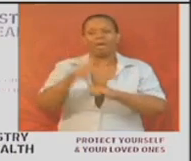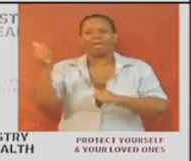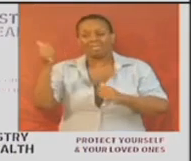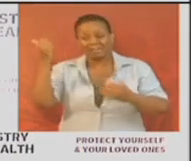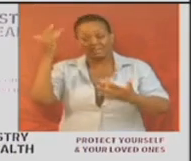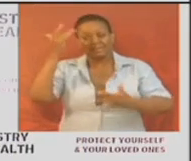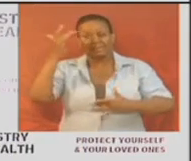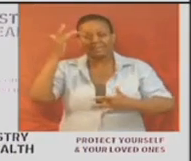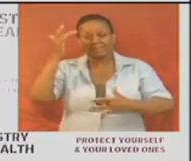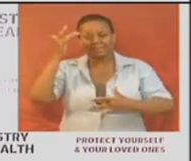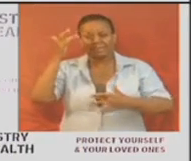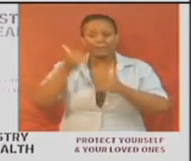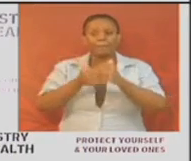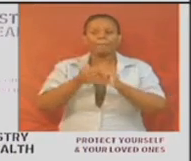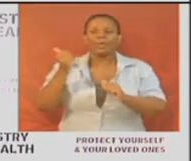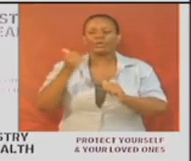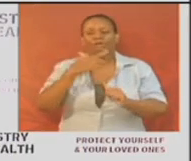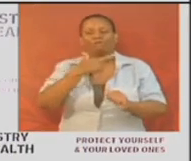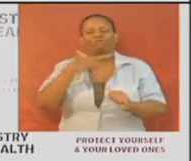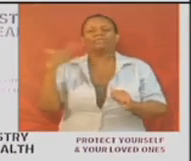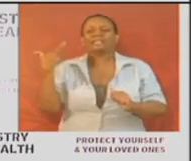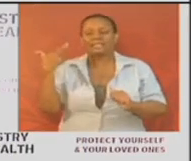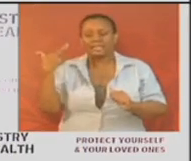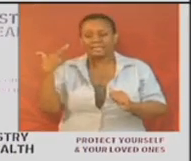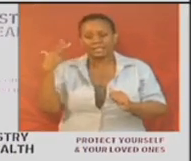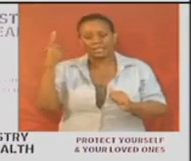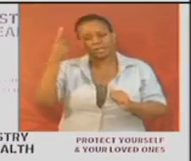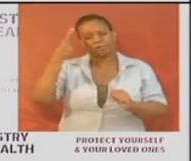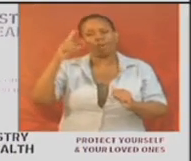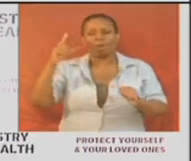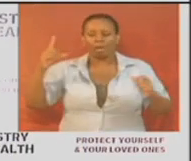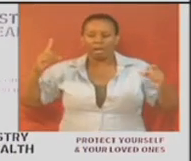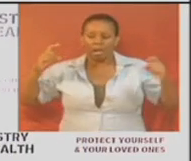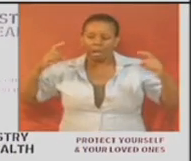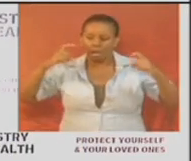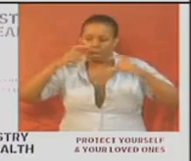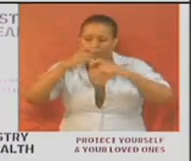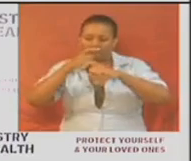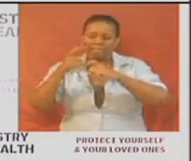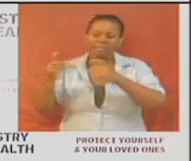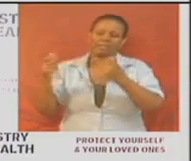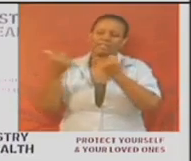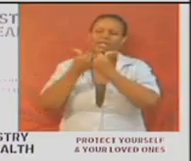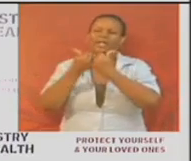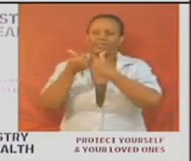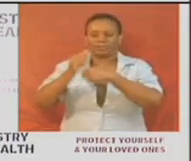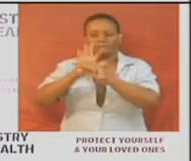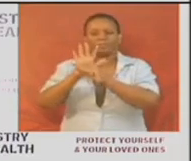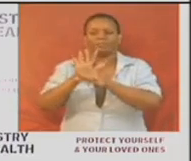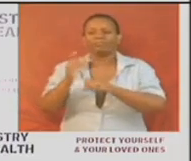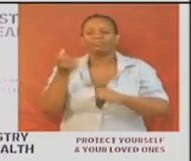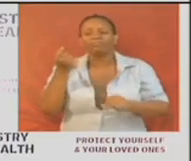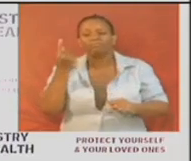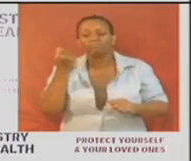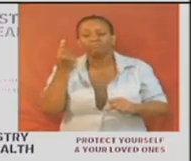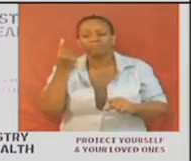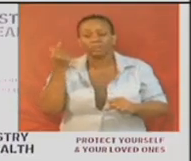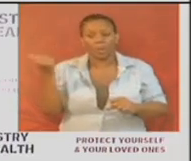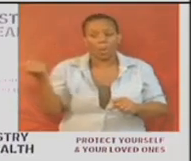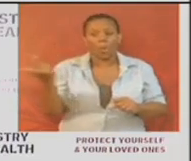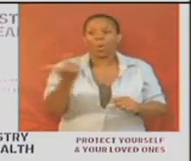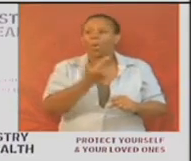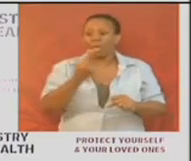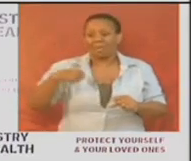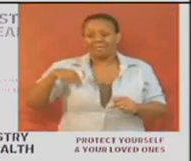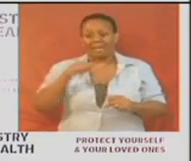serious complications from the disease, the fact is that we are all at risk of contracting COVID-19,